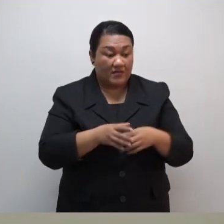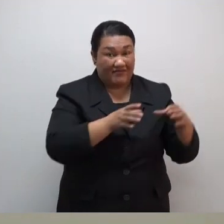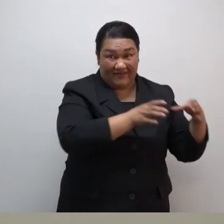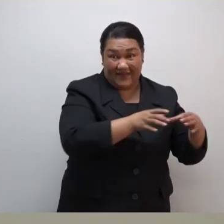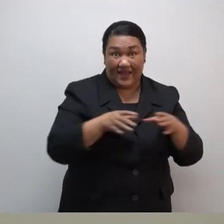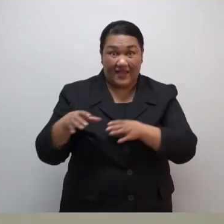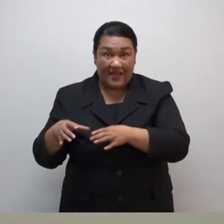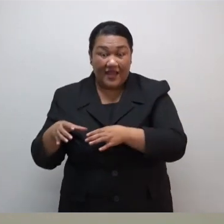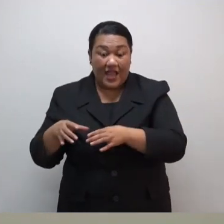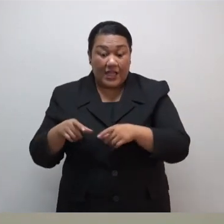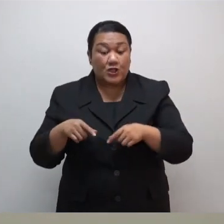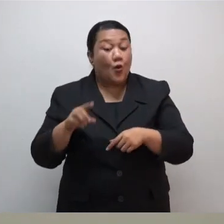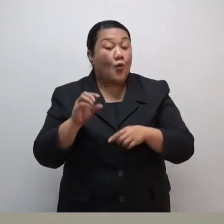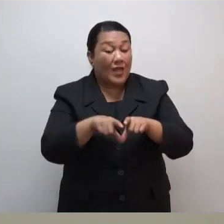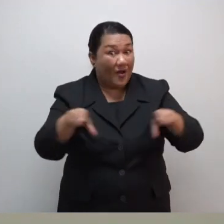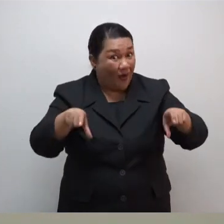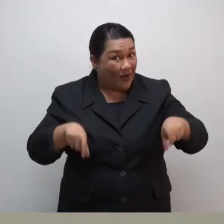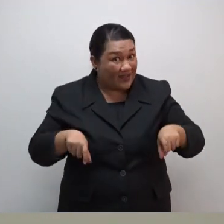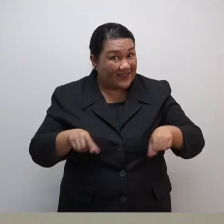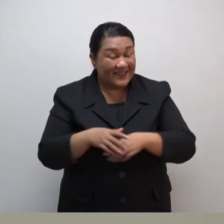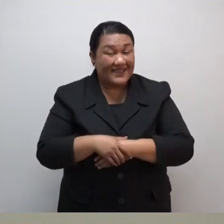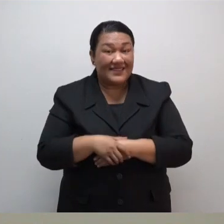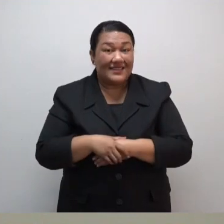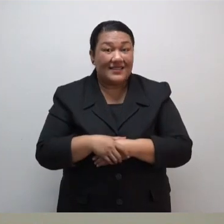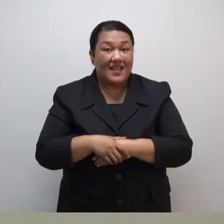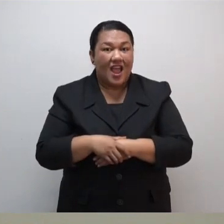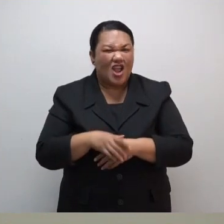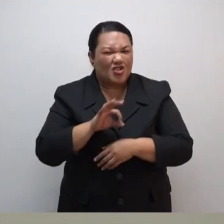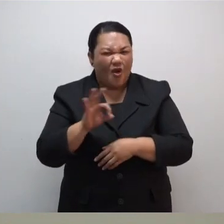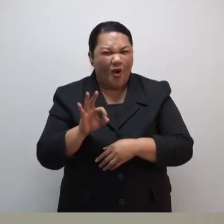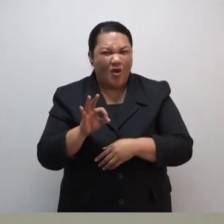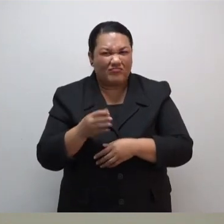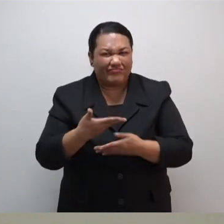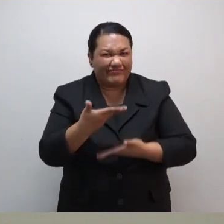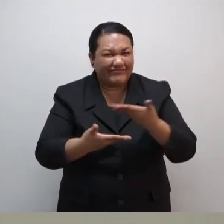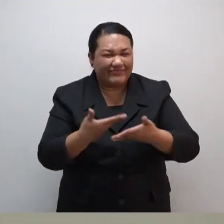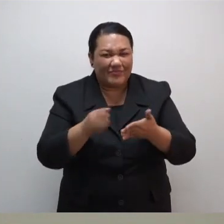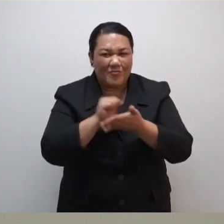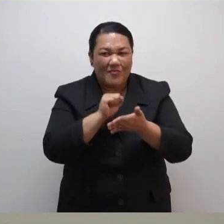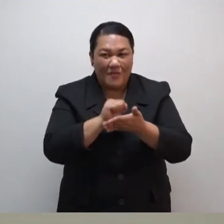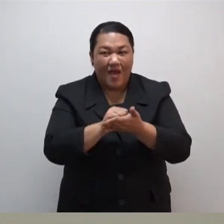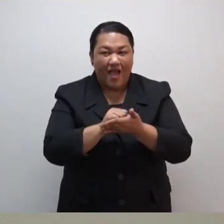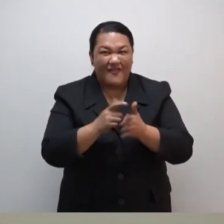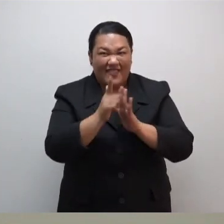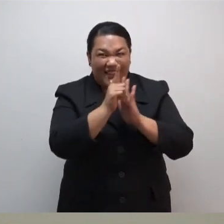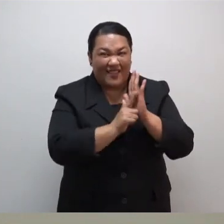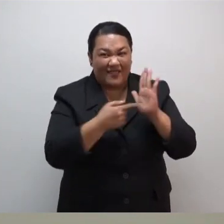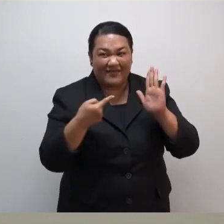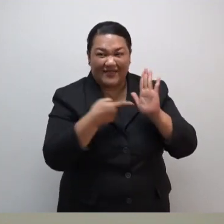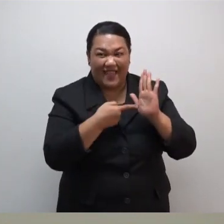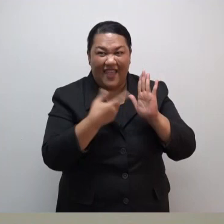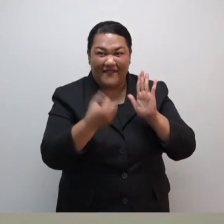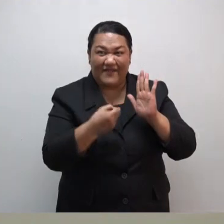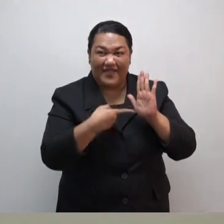think the court, unfortunately, was not briefed on all the components of the law that needed to be looked at to be able